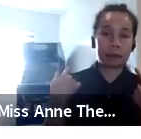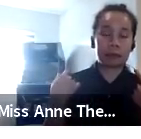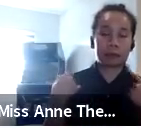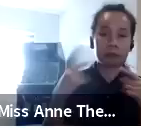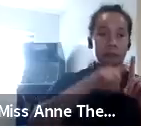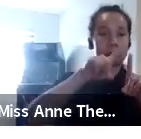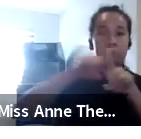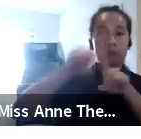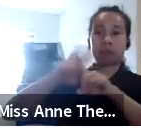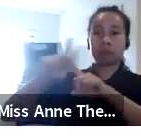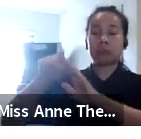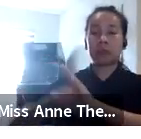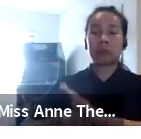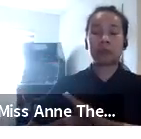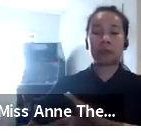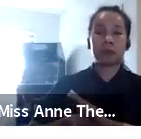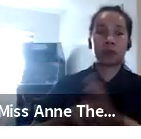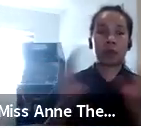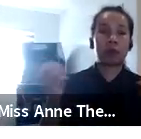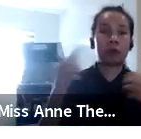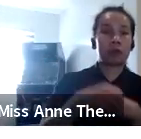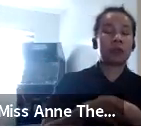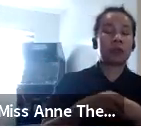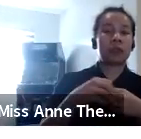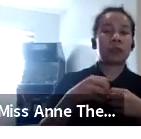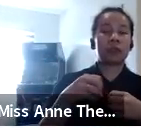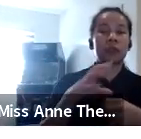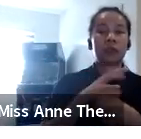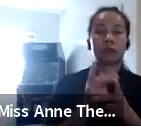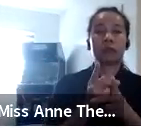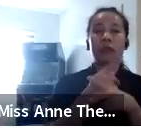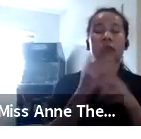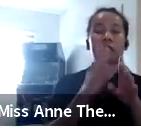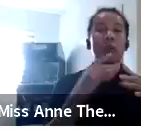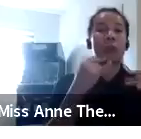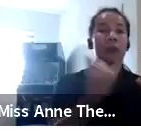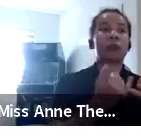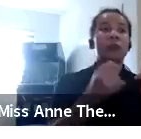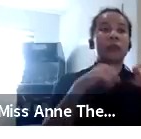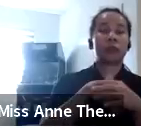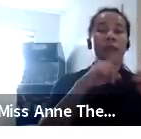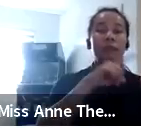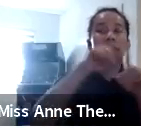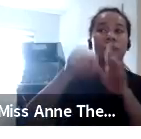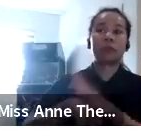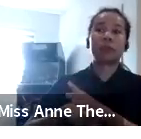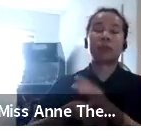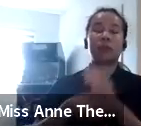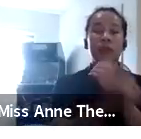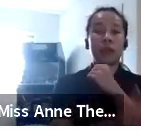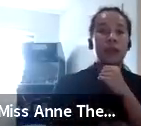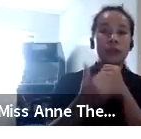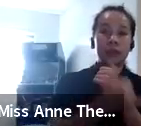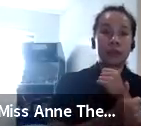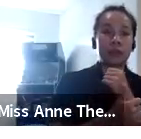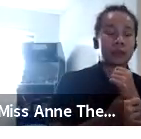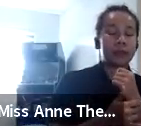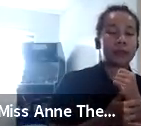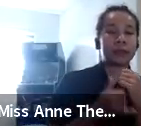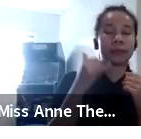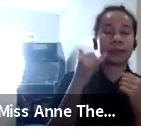different offices as well, and production companies in different countries. So